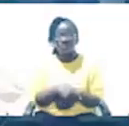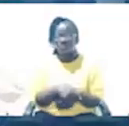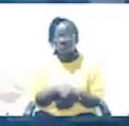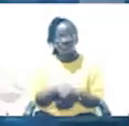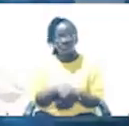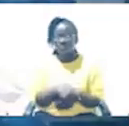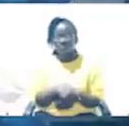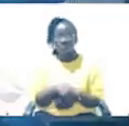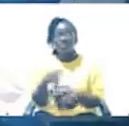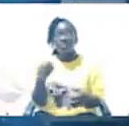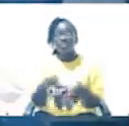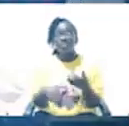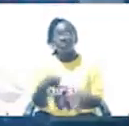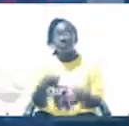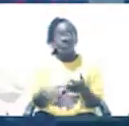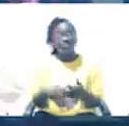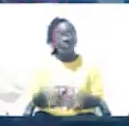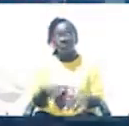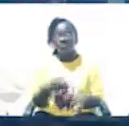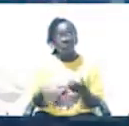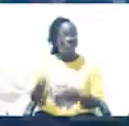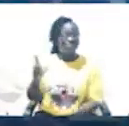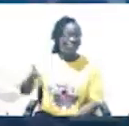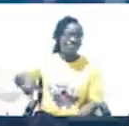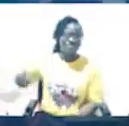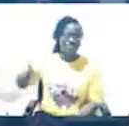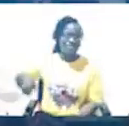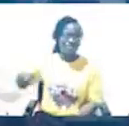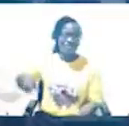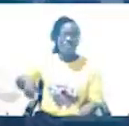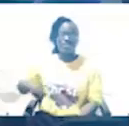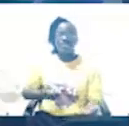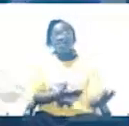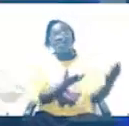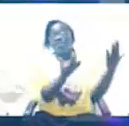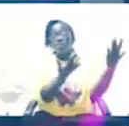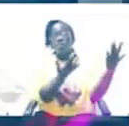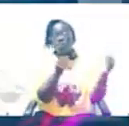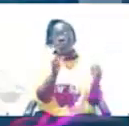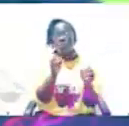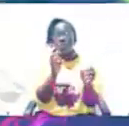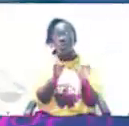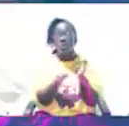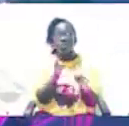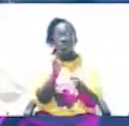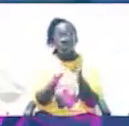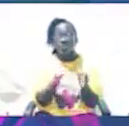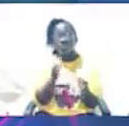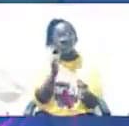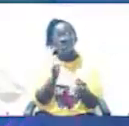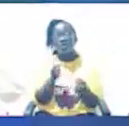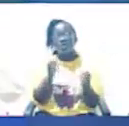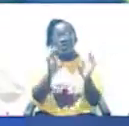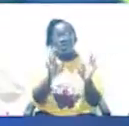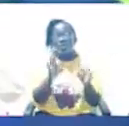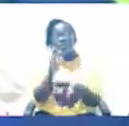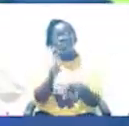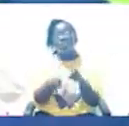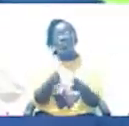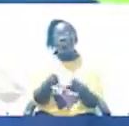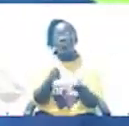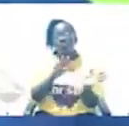far from recovery. The hope of the people was gone. But guess what?